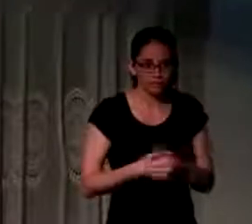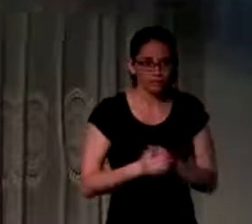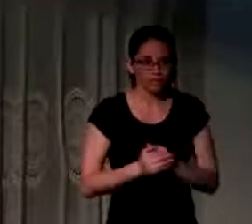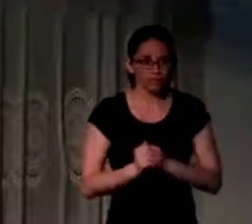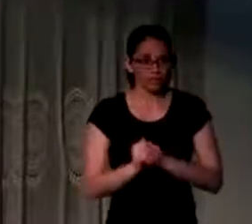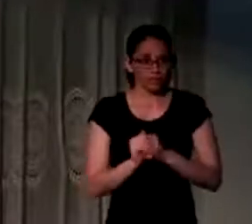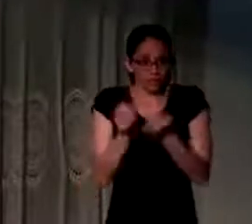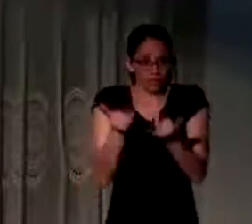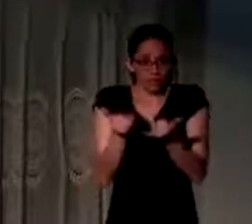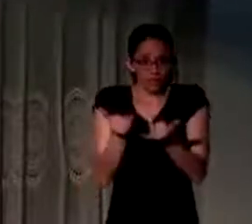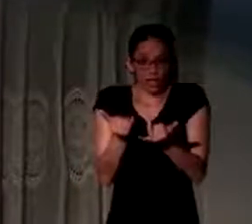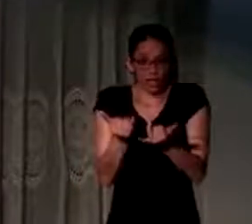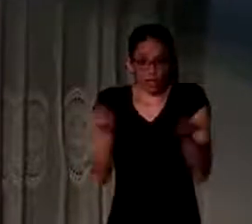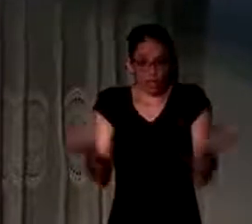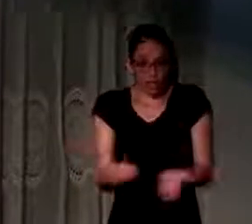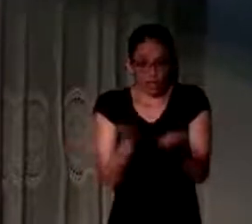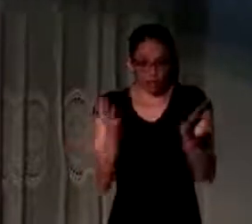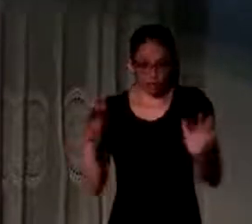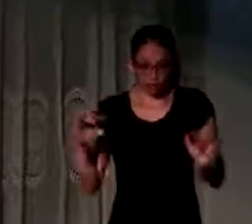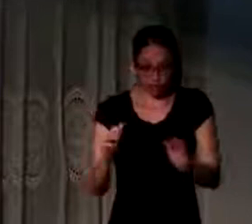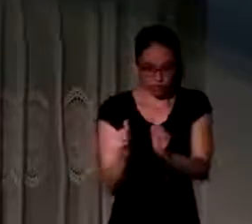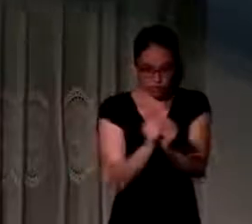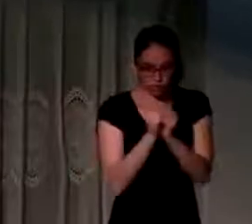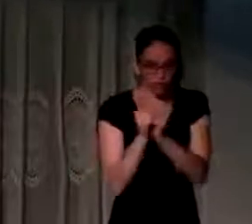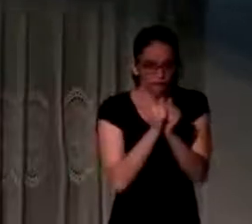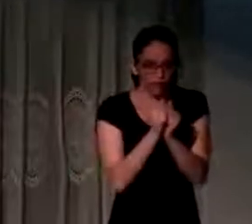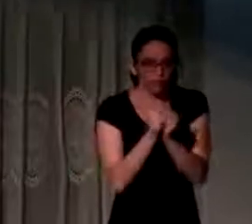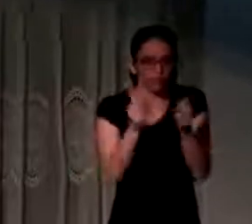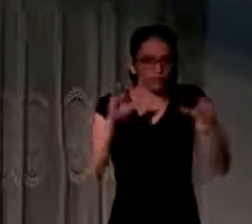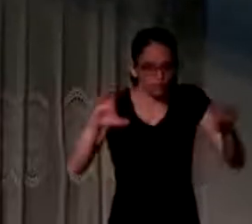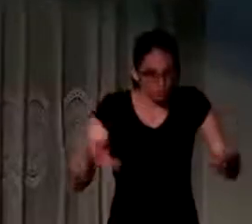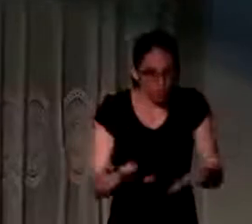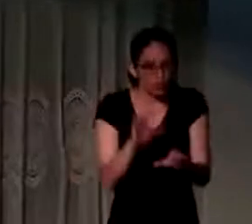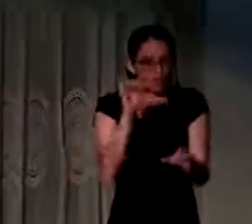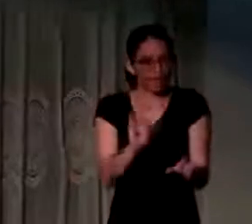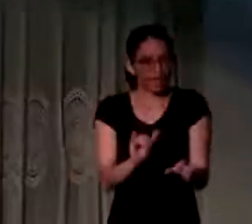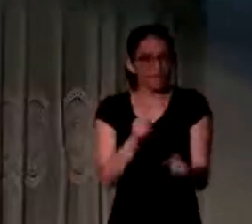Today we do that. We proclaim he has done it.